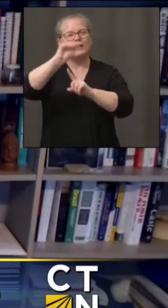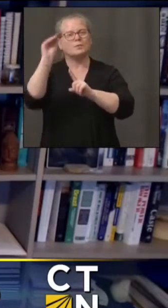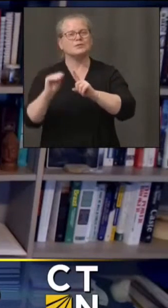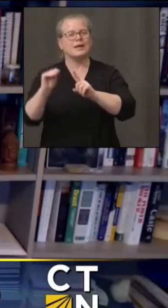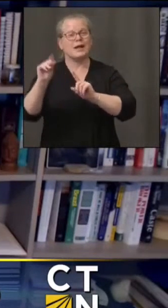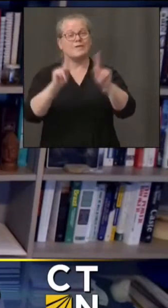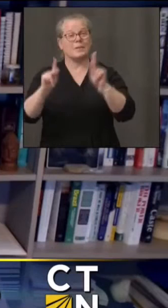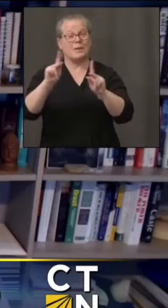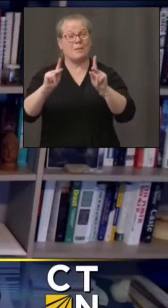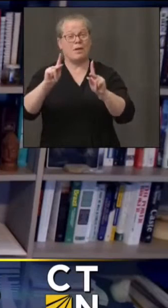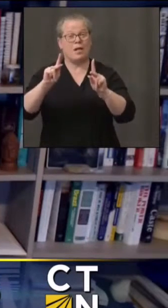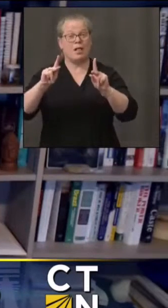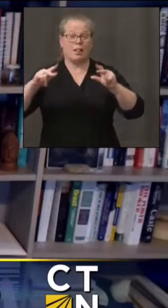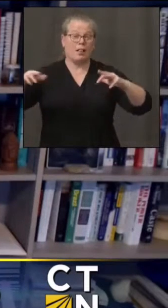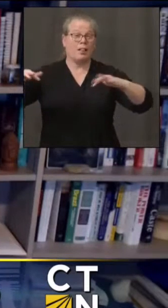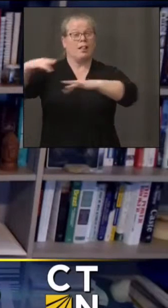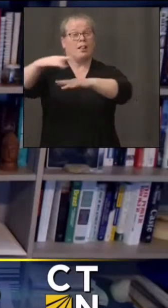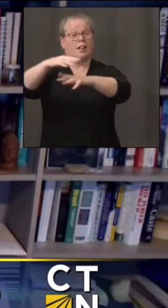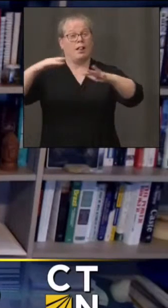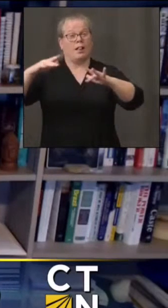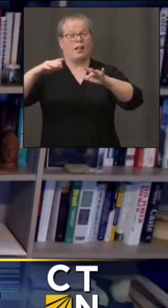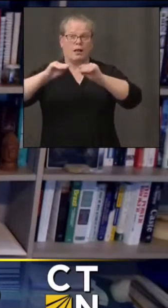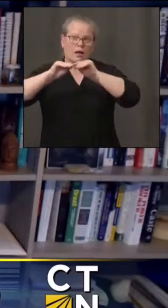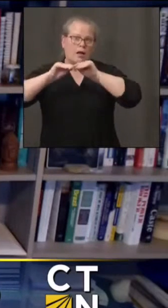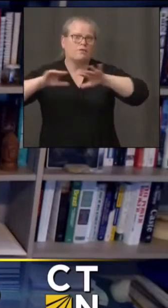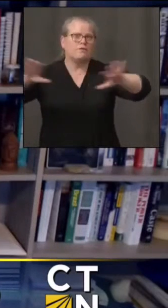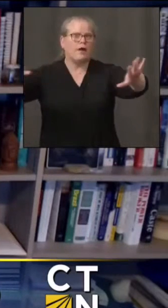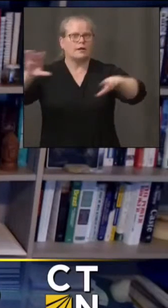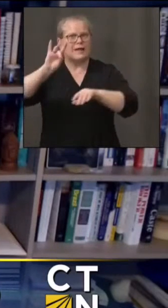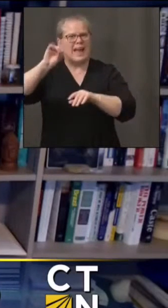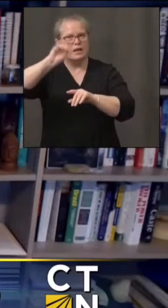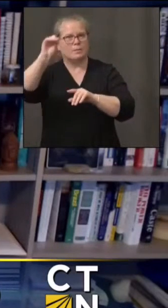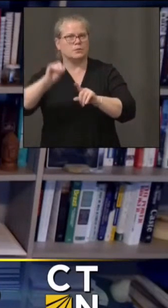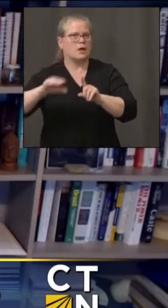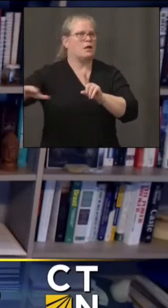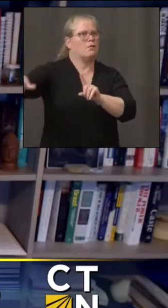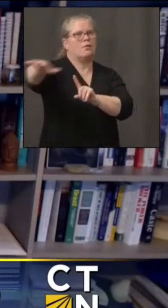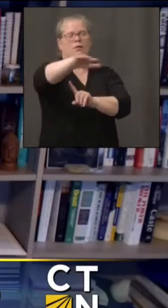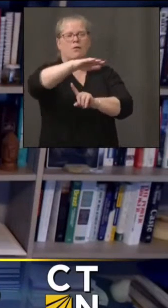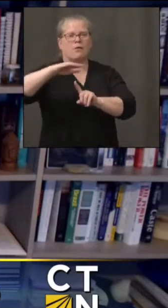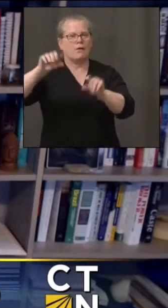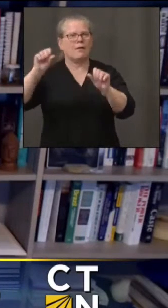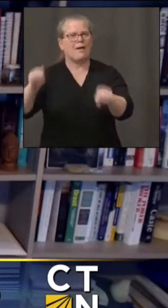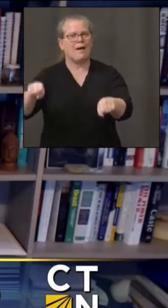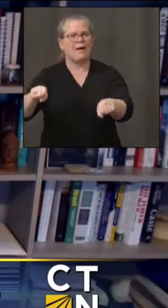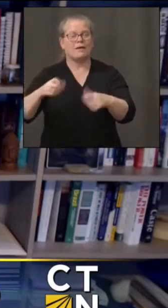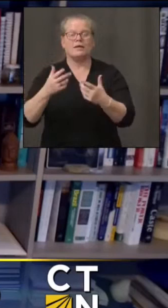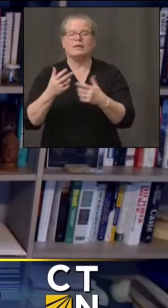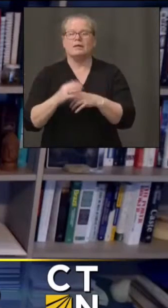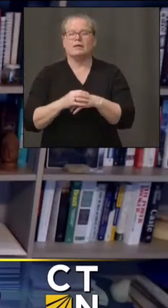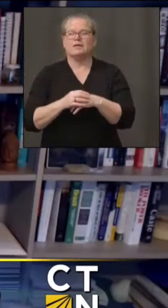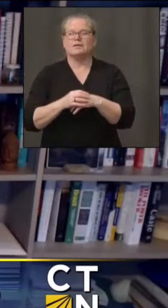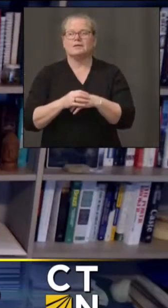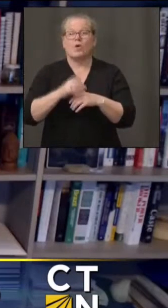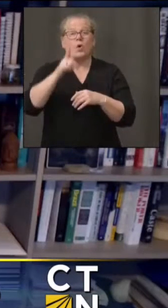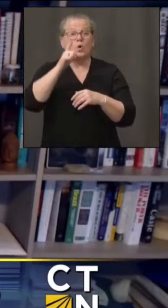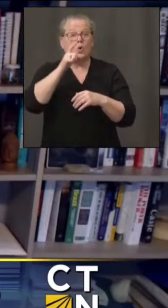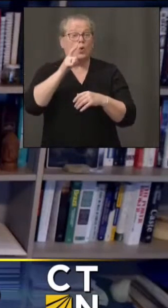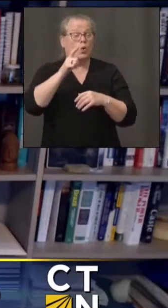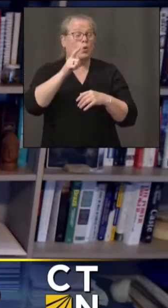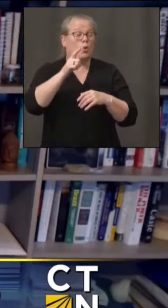And because you have that variation of who is contagious or who can infect